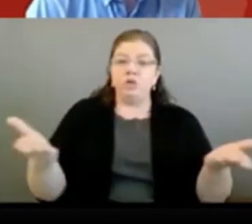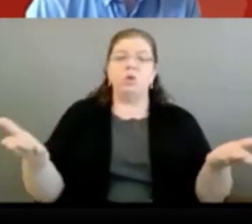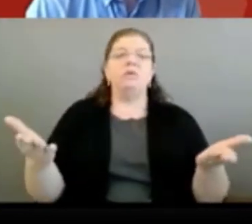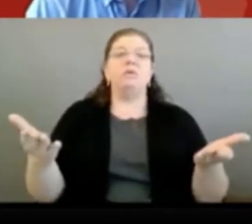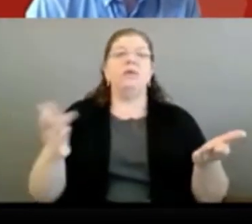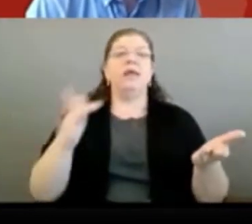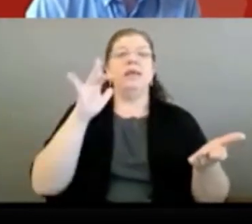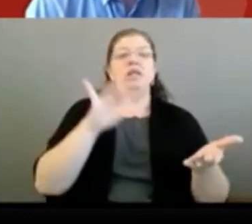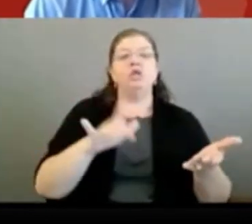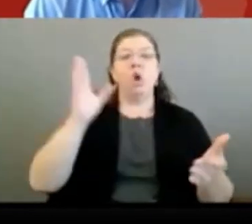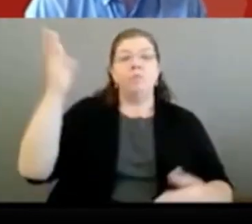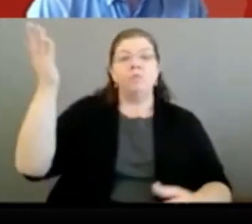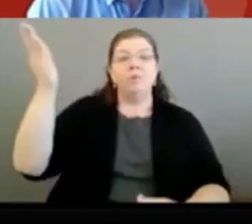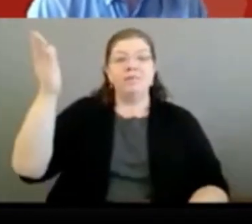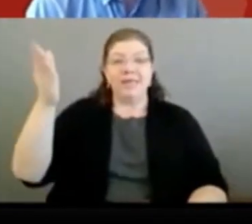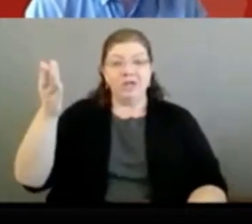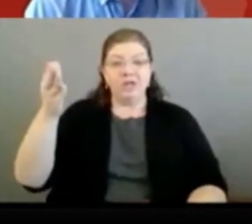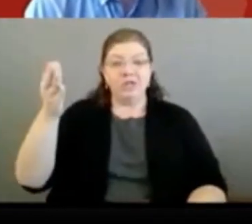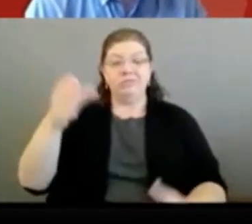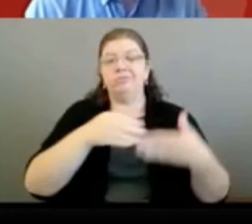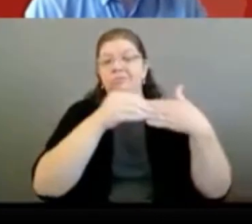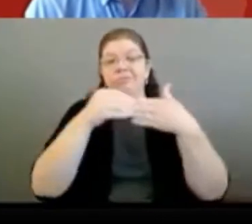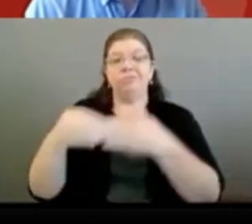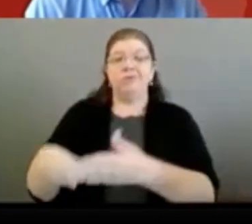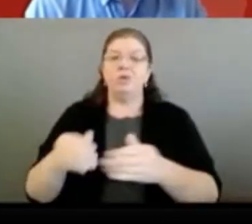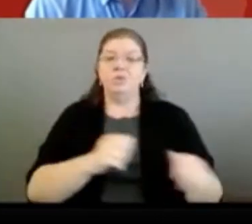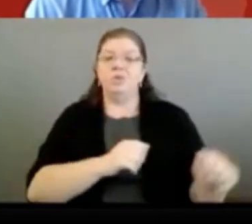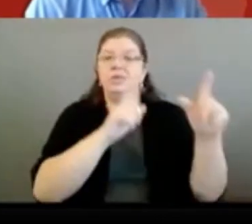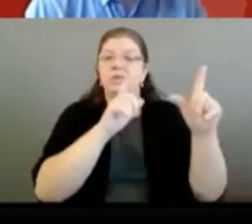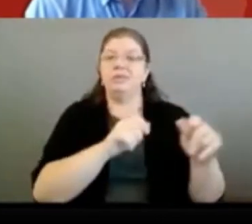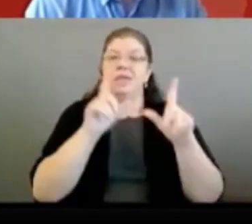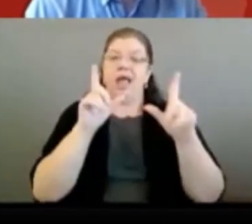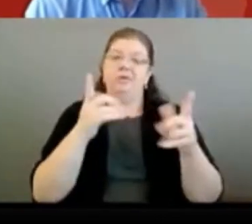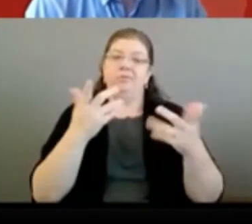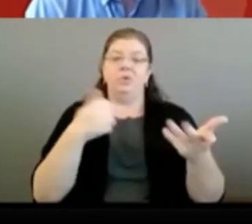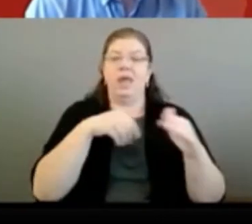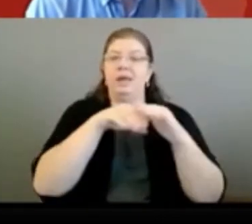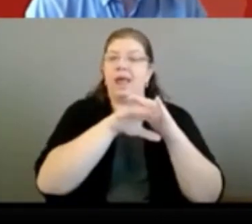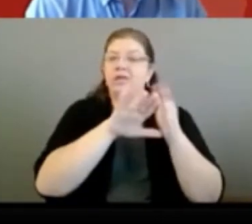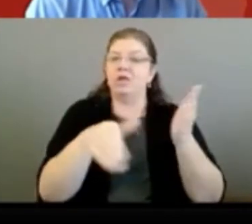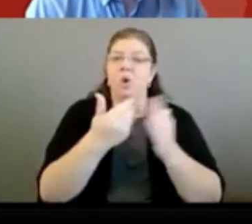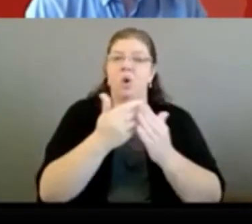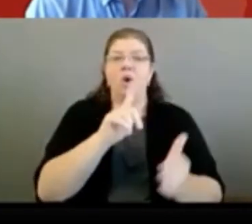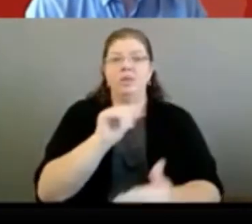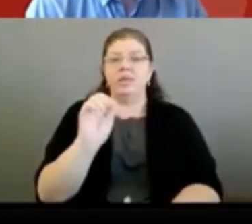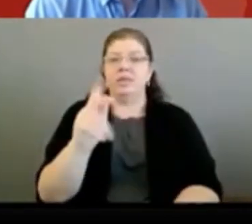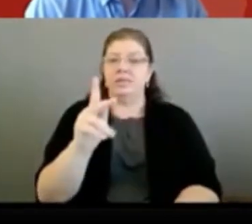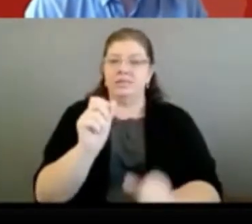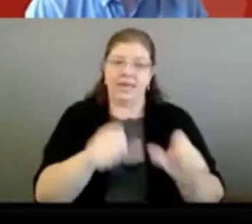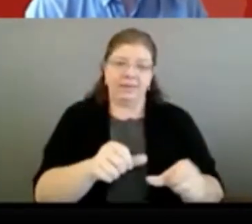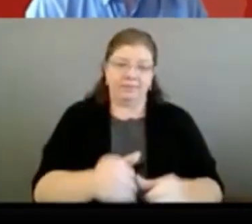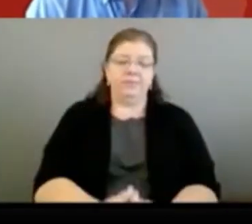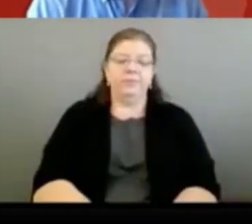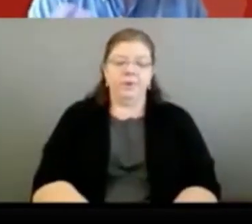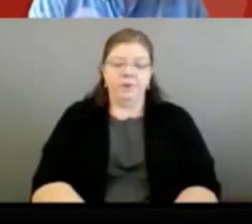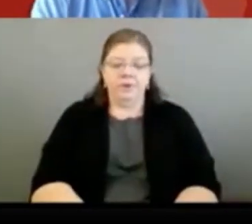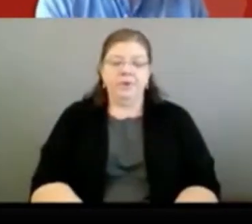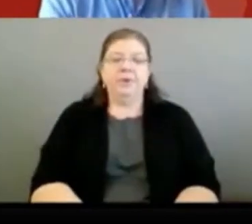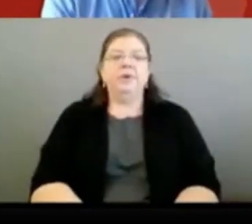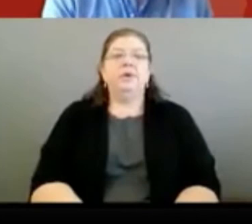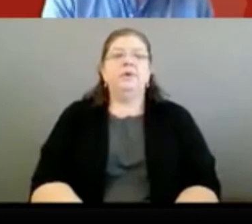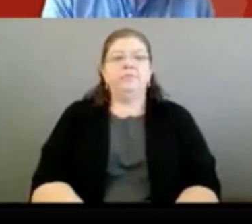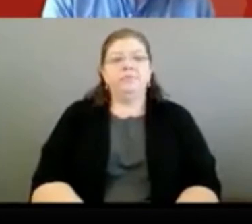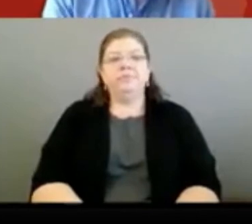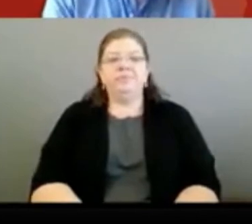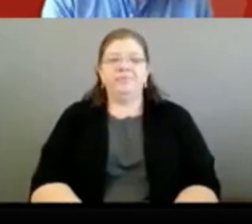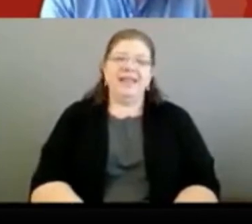that says presentation, it'll take you directly to the slideshow too, where you can access all the links. So with a bit of